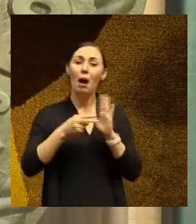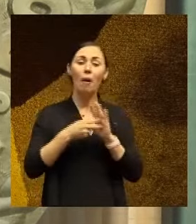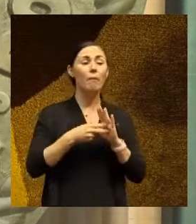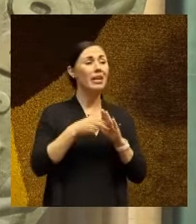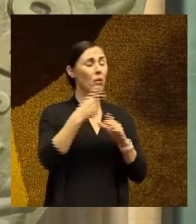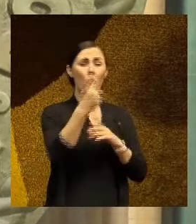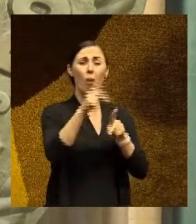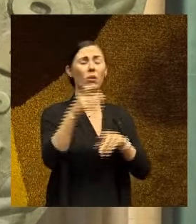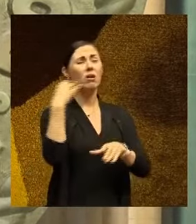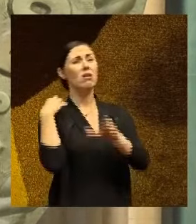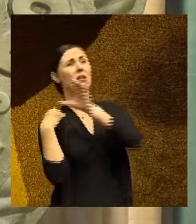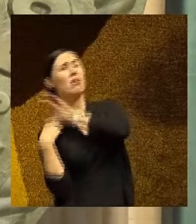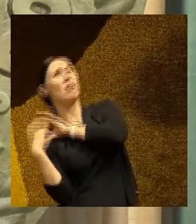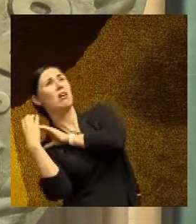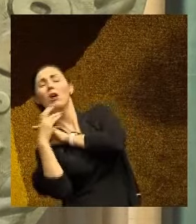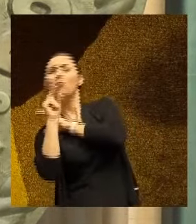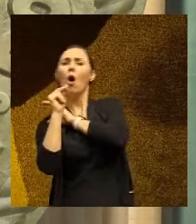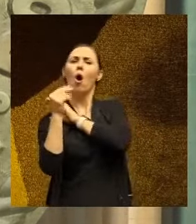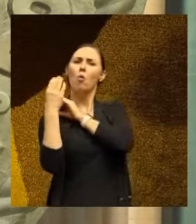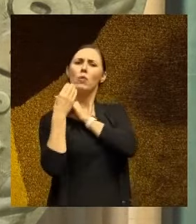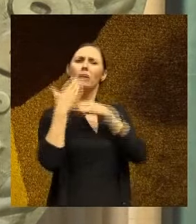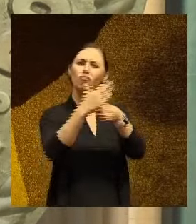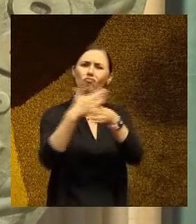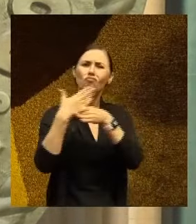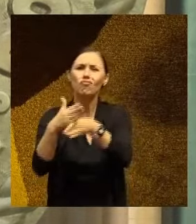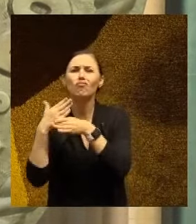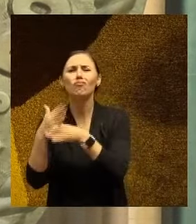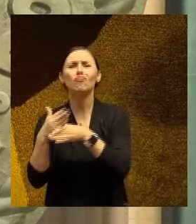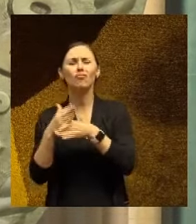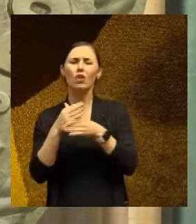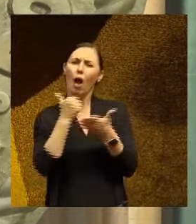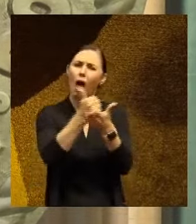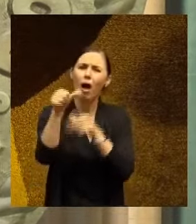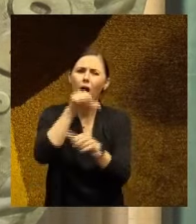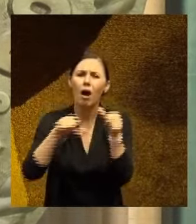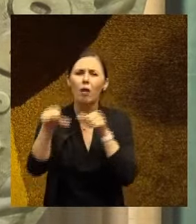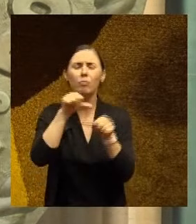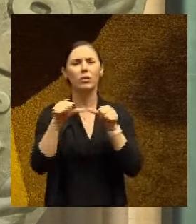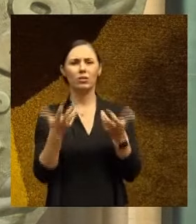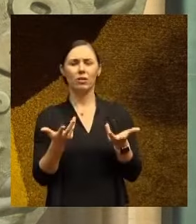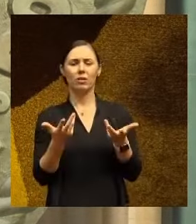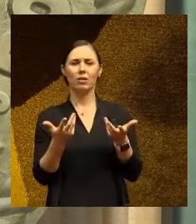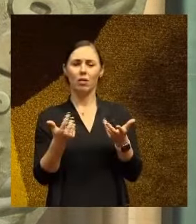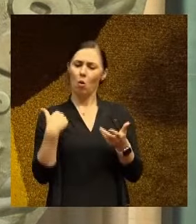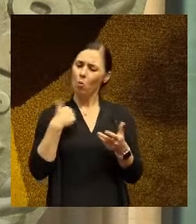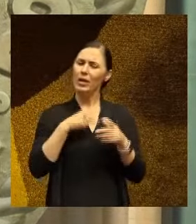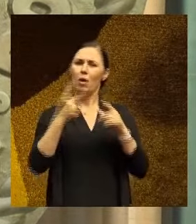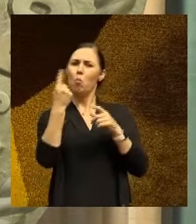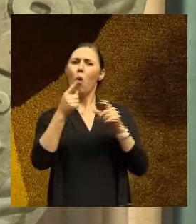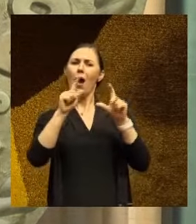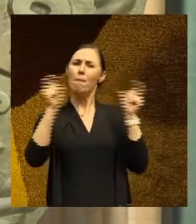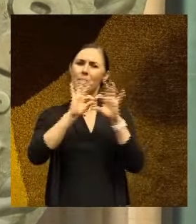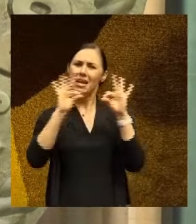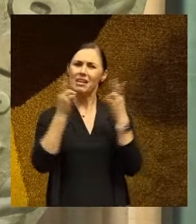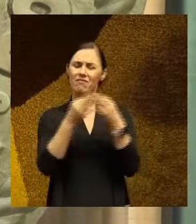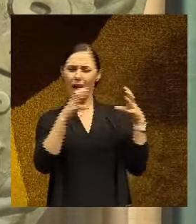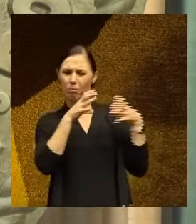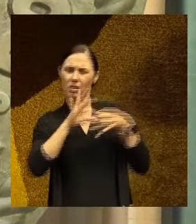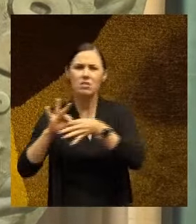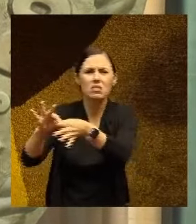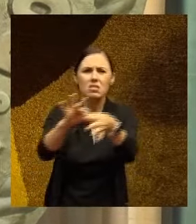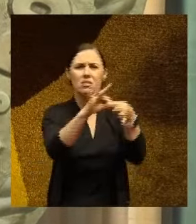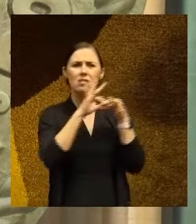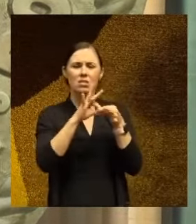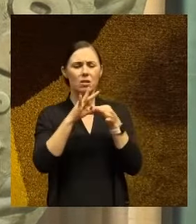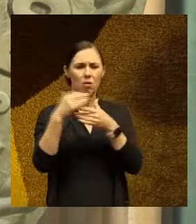It's our deep-seated belief that we're part of a greater ohana and that we have a responsibility